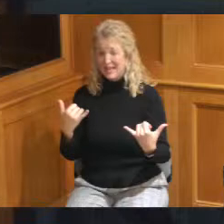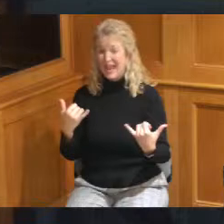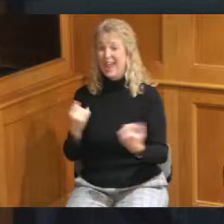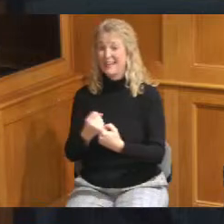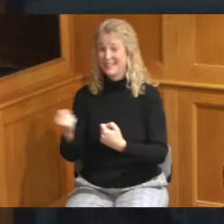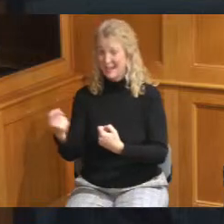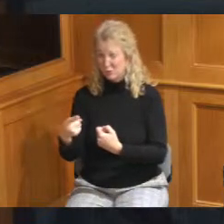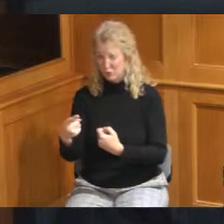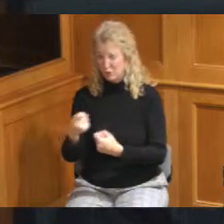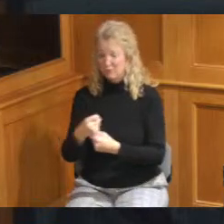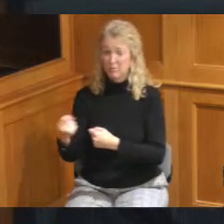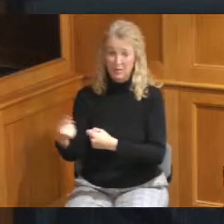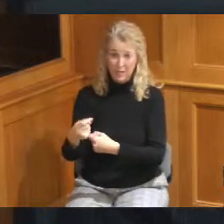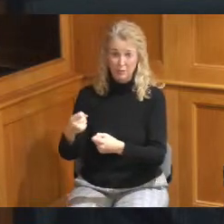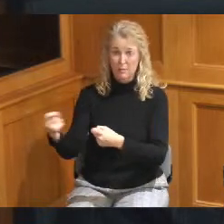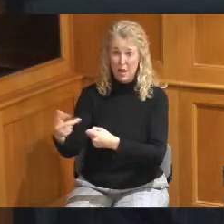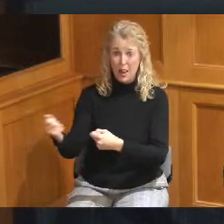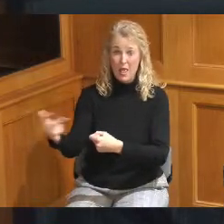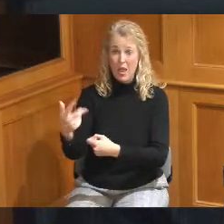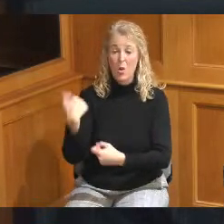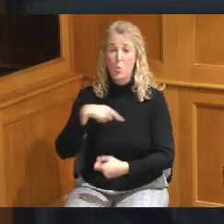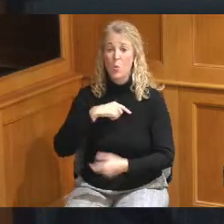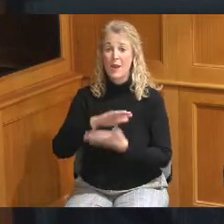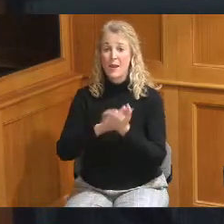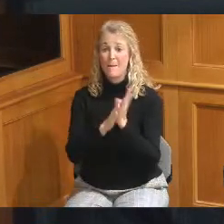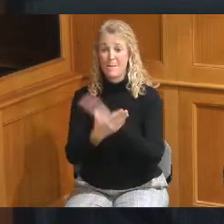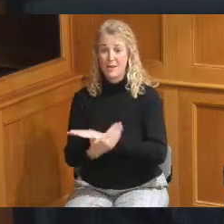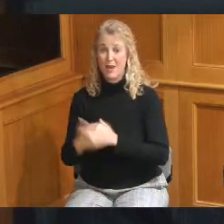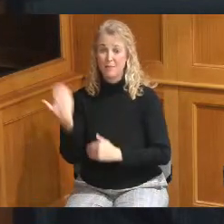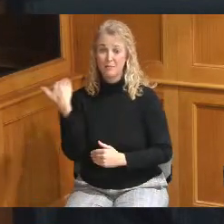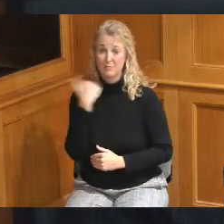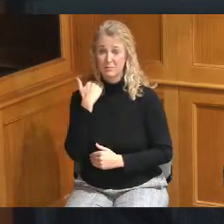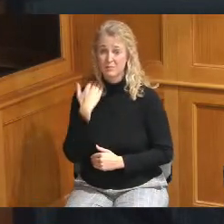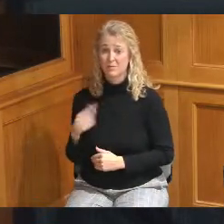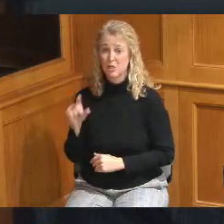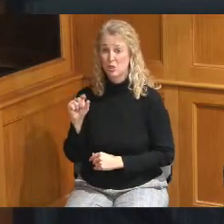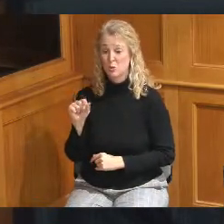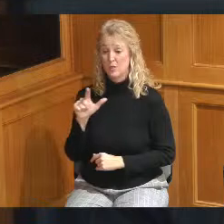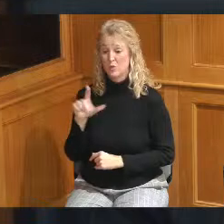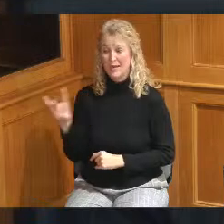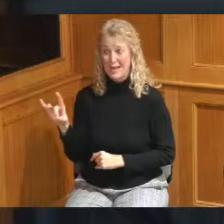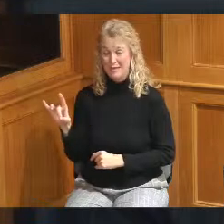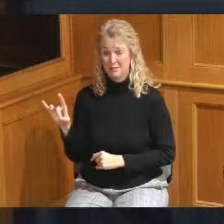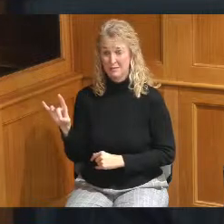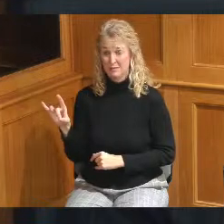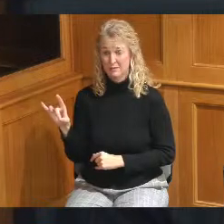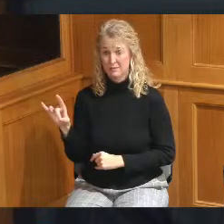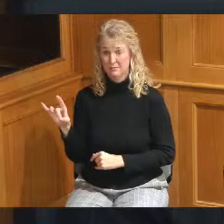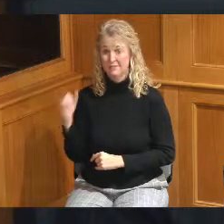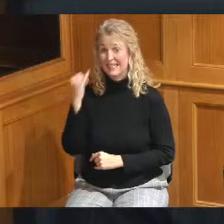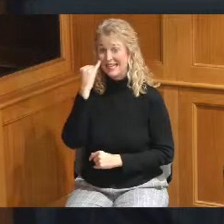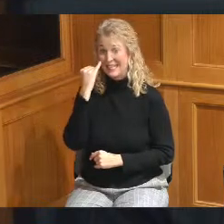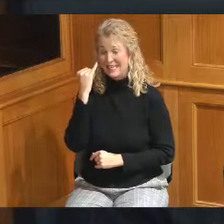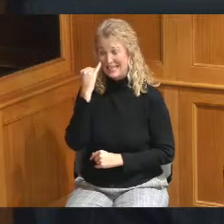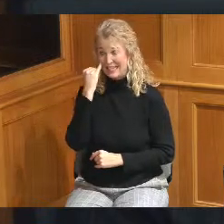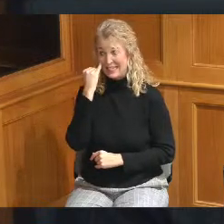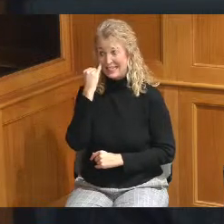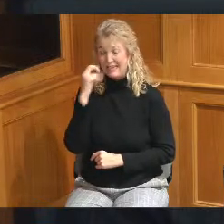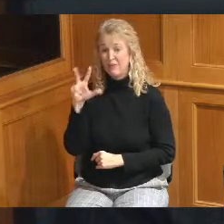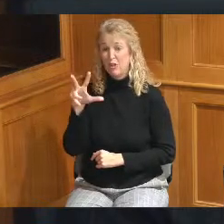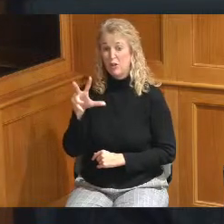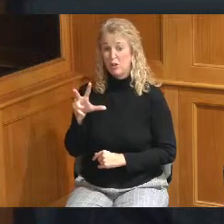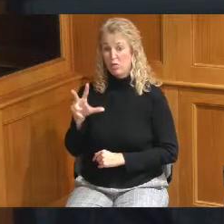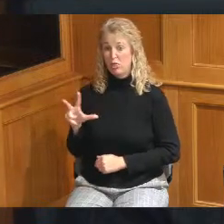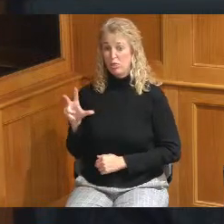following years, we would be bankrupt in this fund by 2028. If we had done